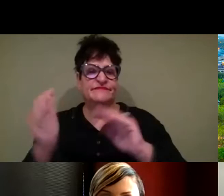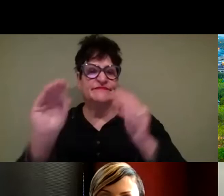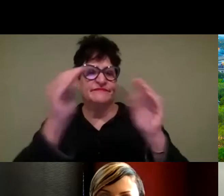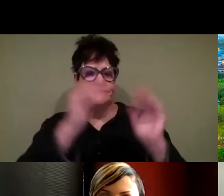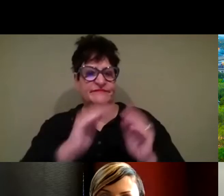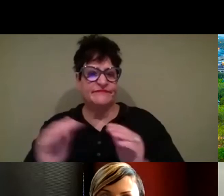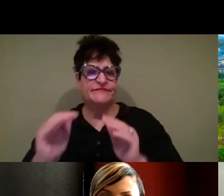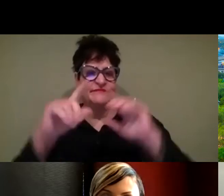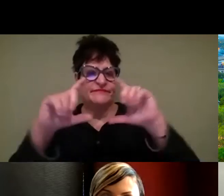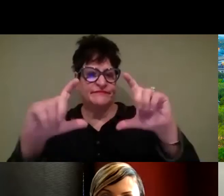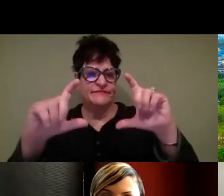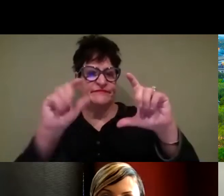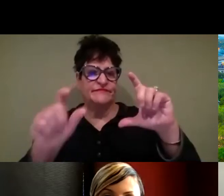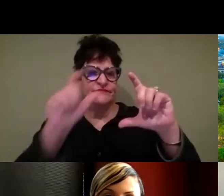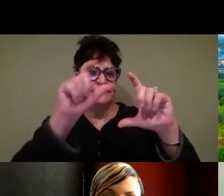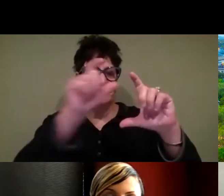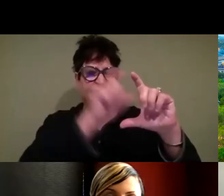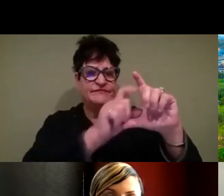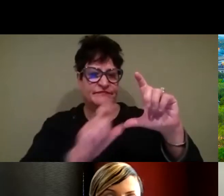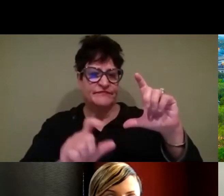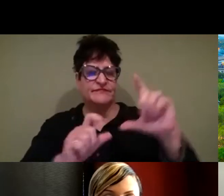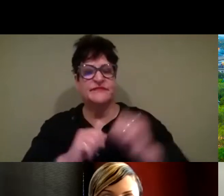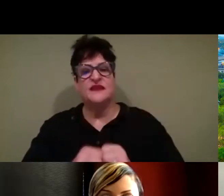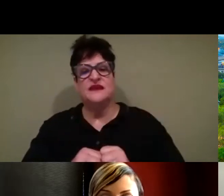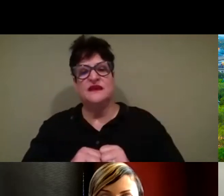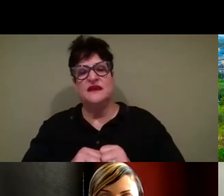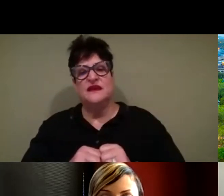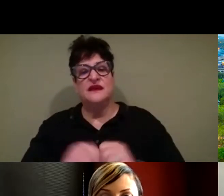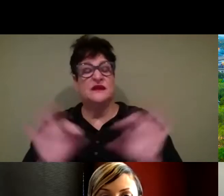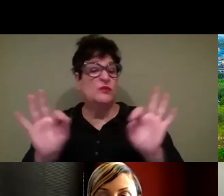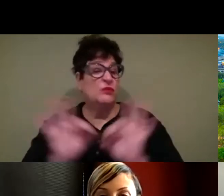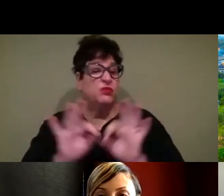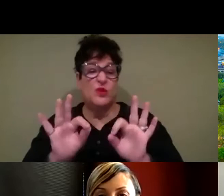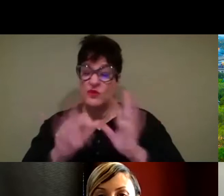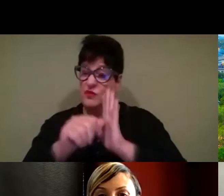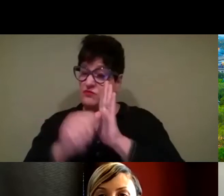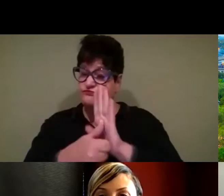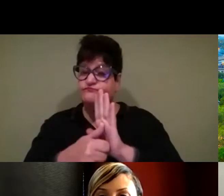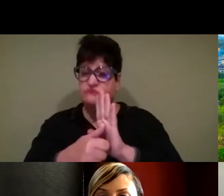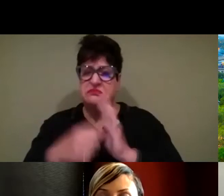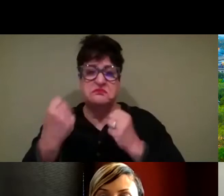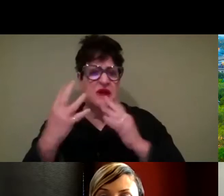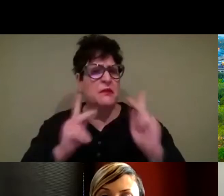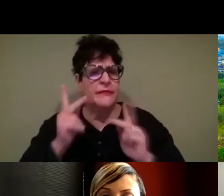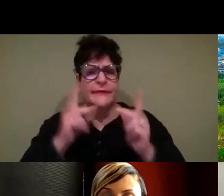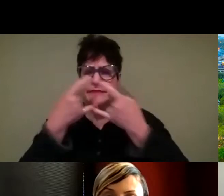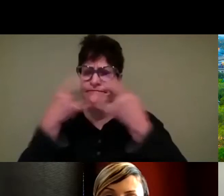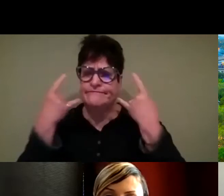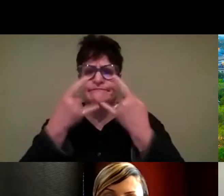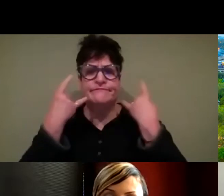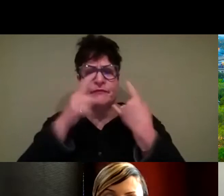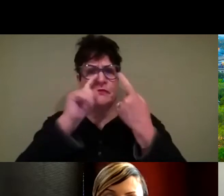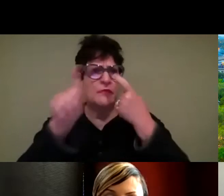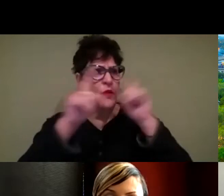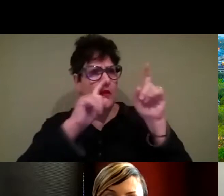Something really important to underscore is that by and large, people have been very good at wearing masks and social distancing.